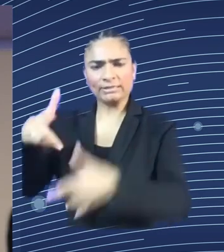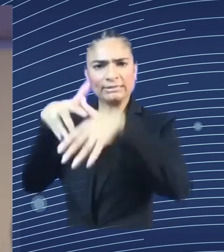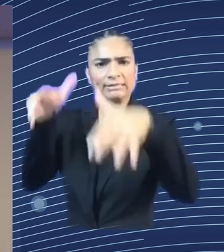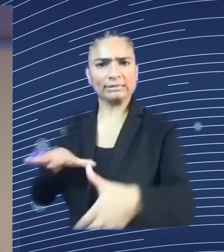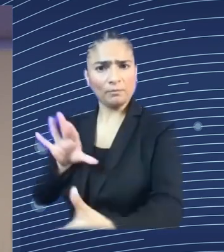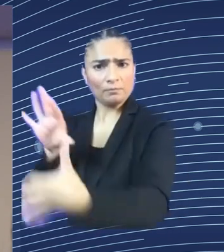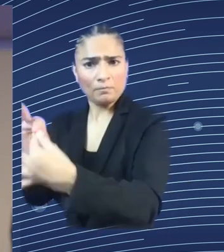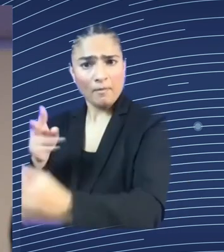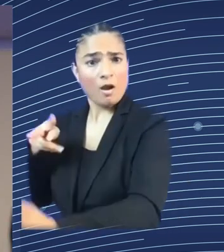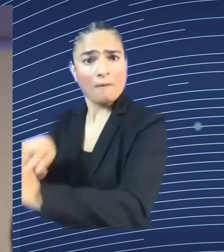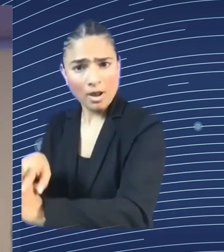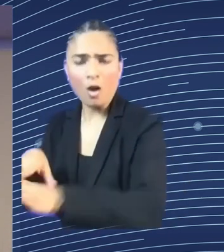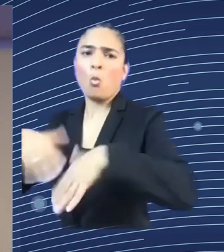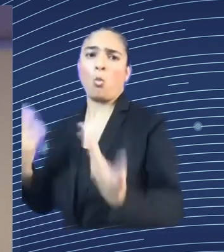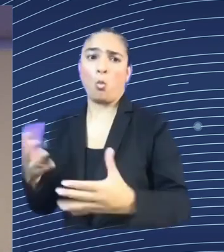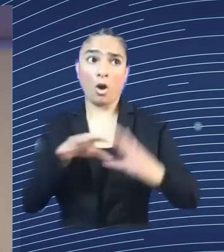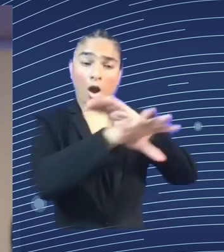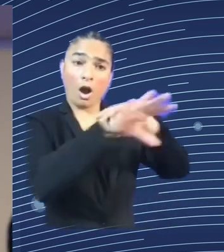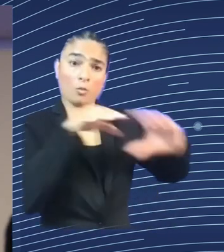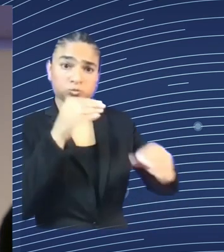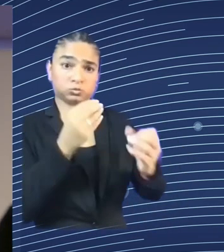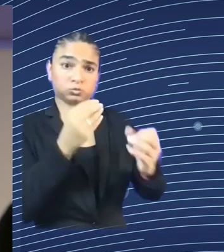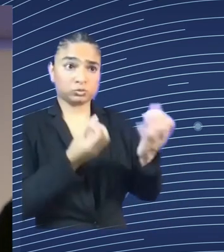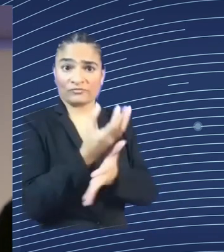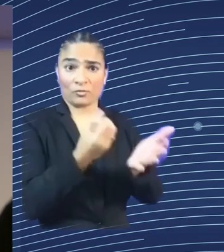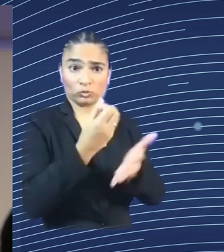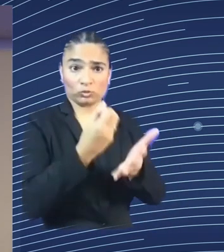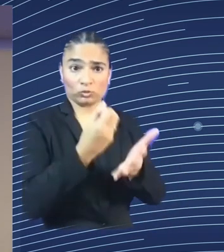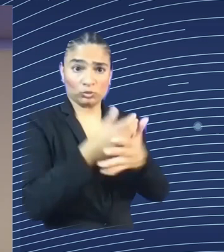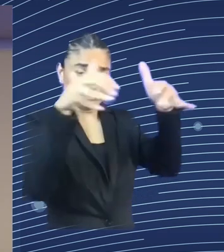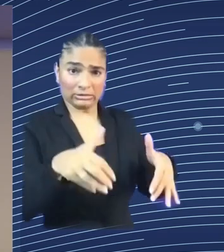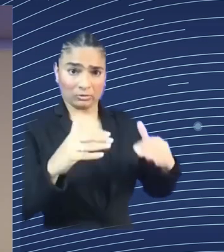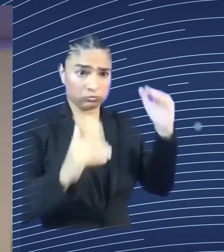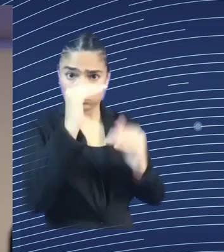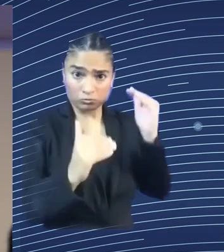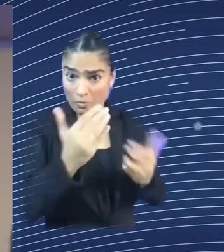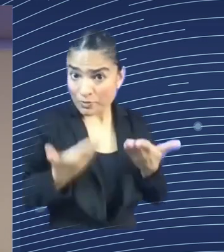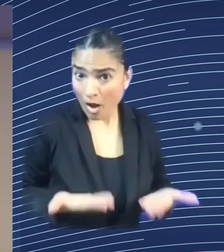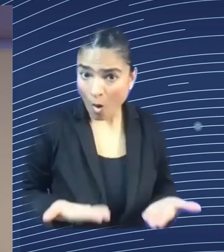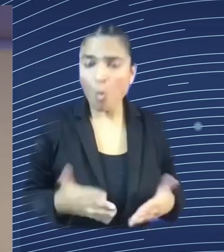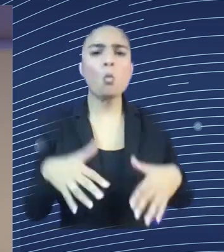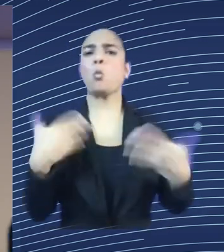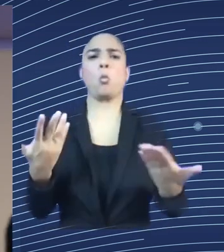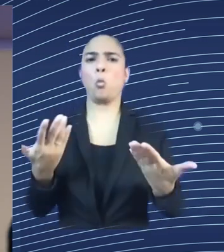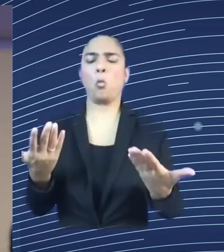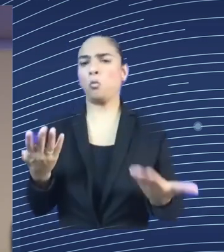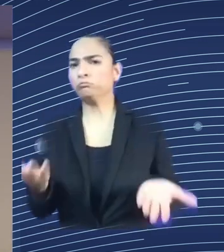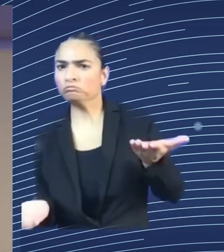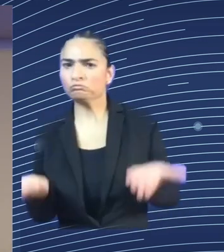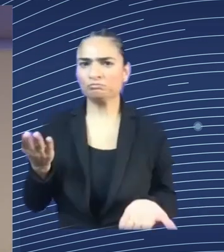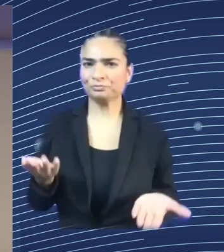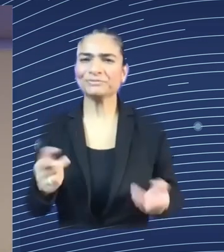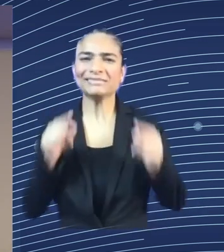particular situation that we need to apply this system? Because with the bonuses, like the electrical bonus, my trick